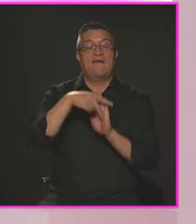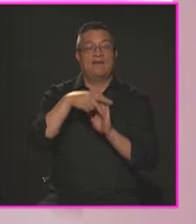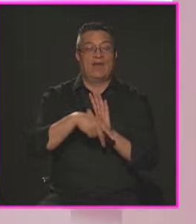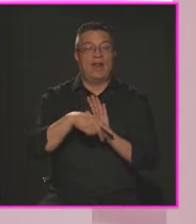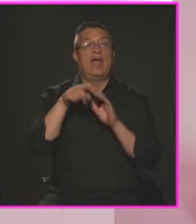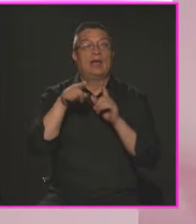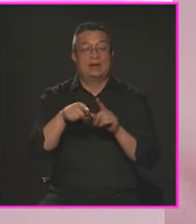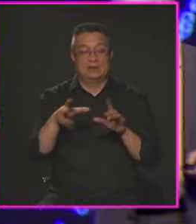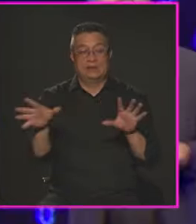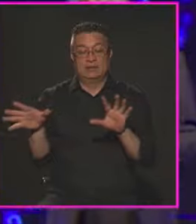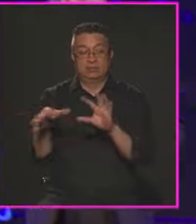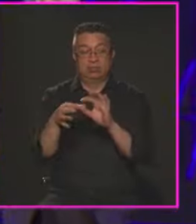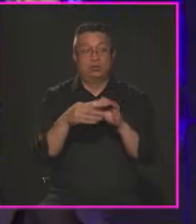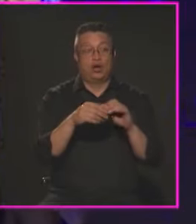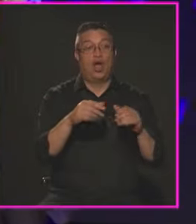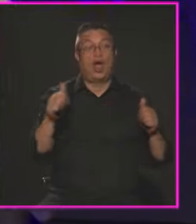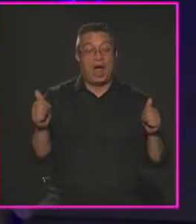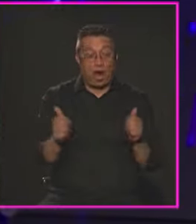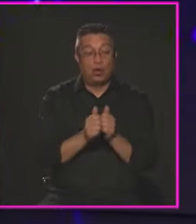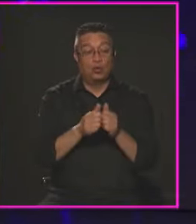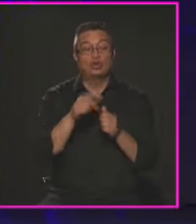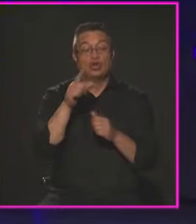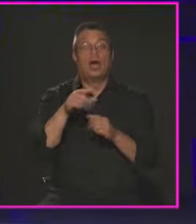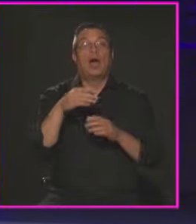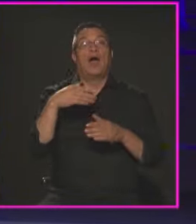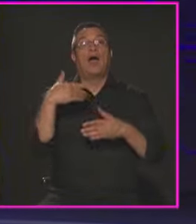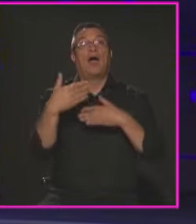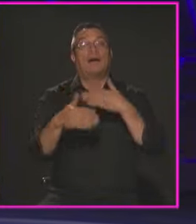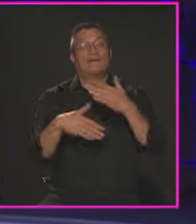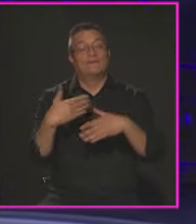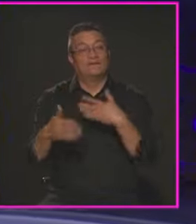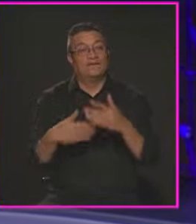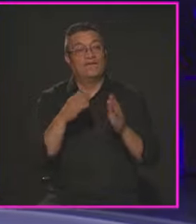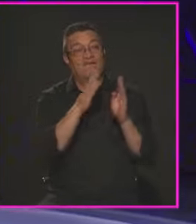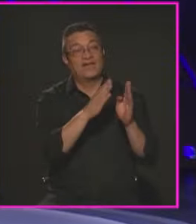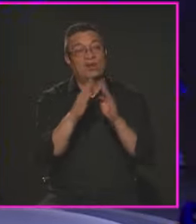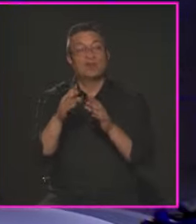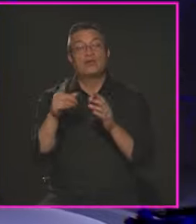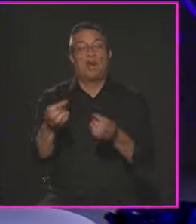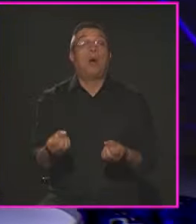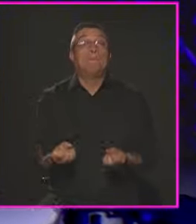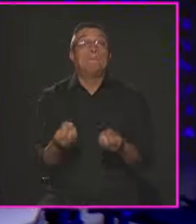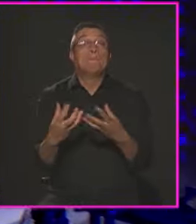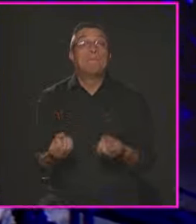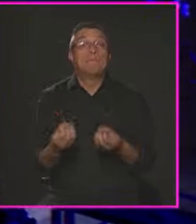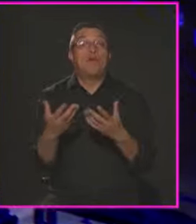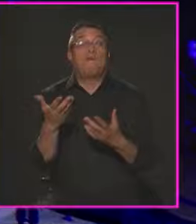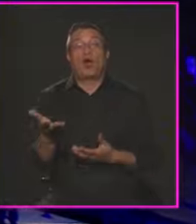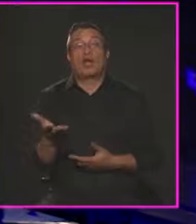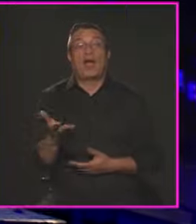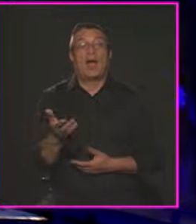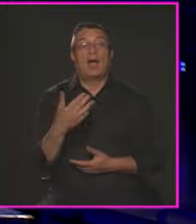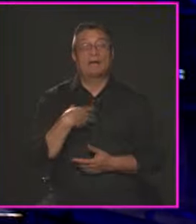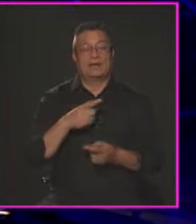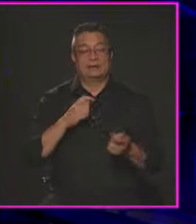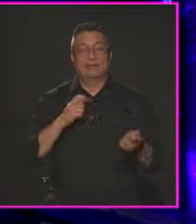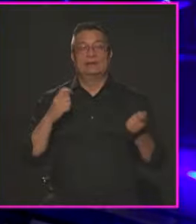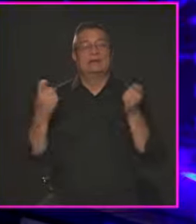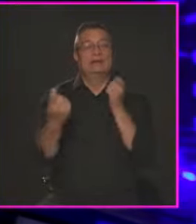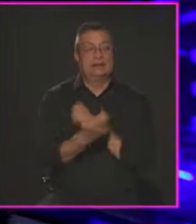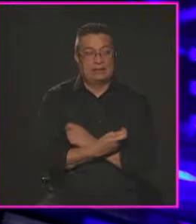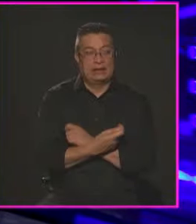tuned to the frequency of a cavity that the atoms are crossing, produces a coherent microwave field, which was